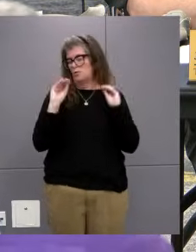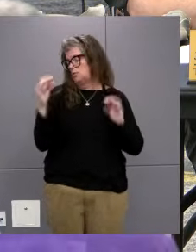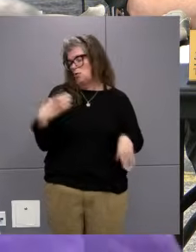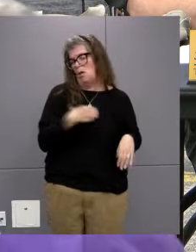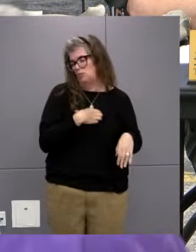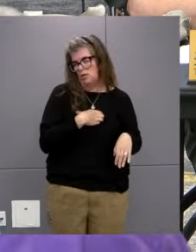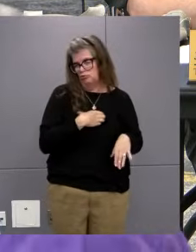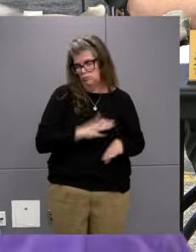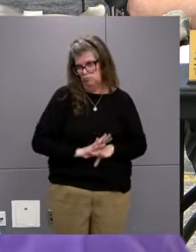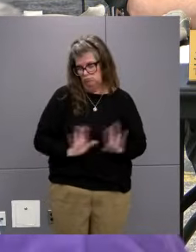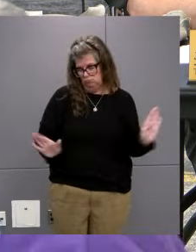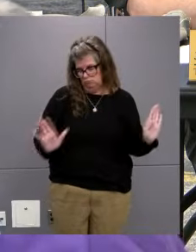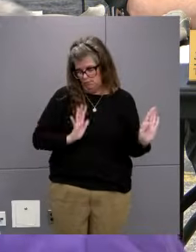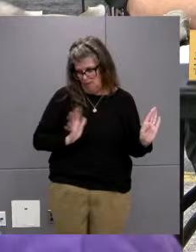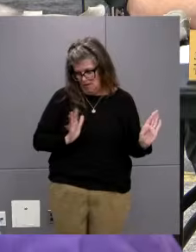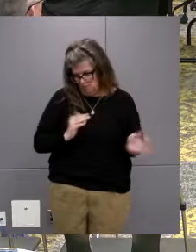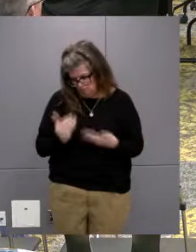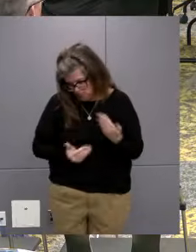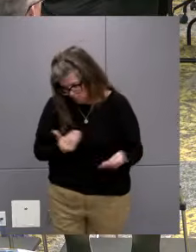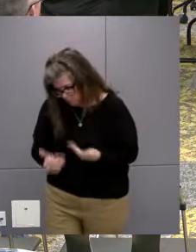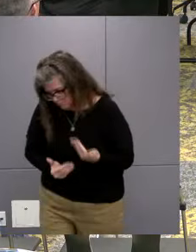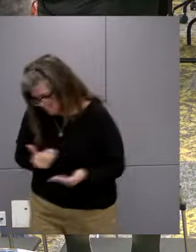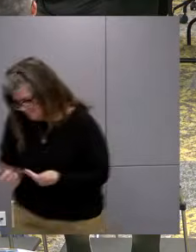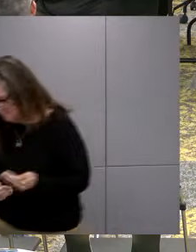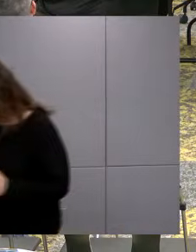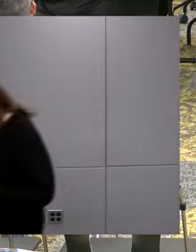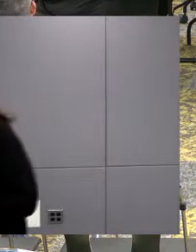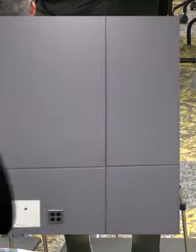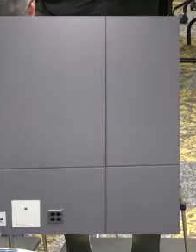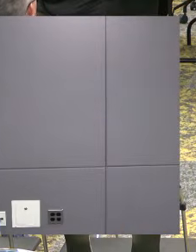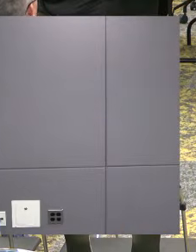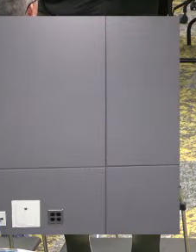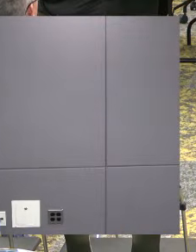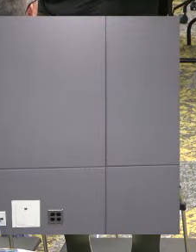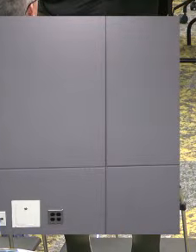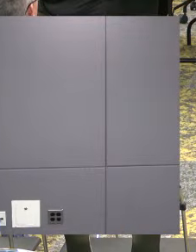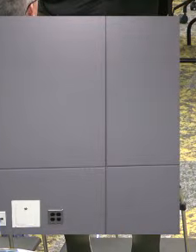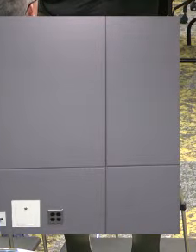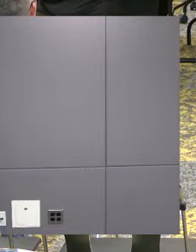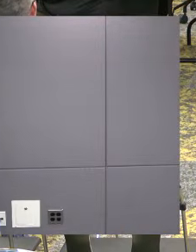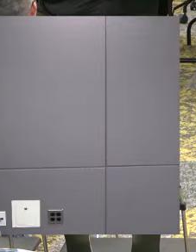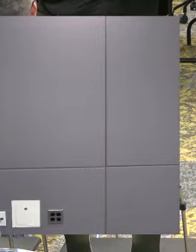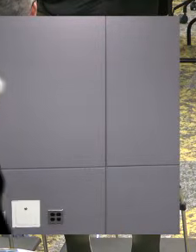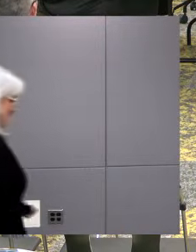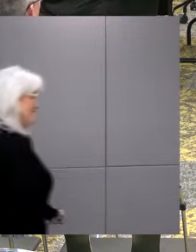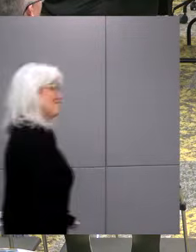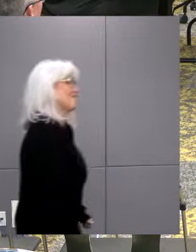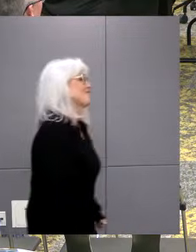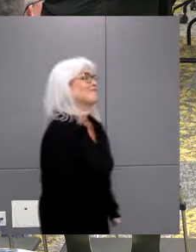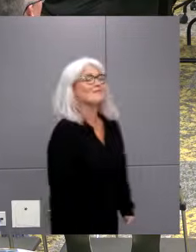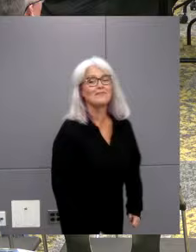word that later on. Kenyatta. I call it a question.